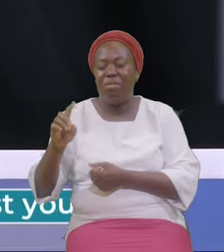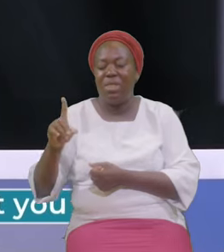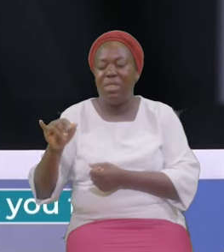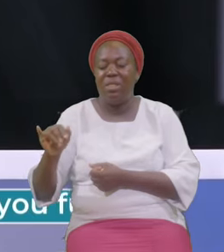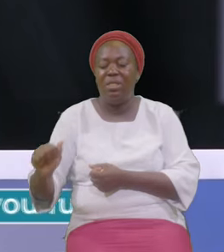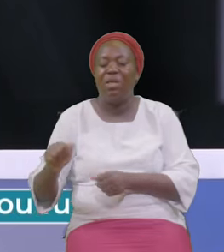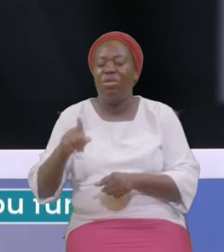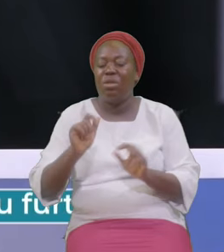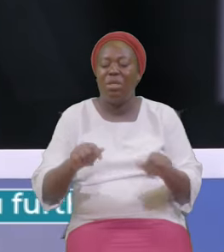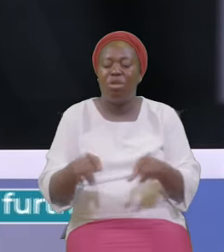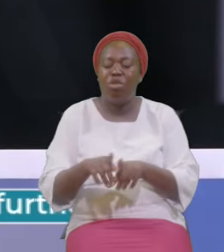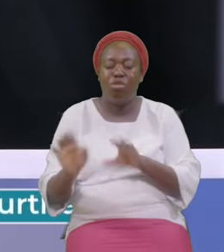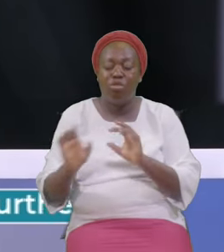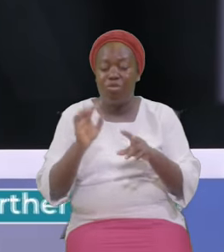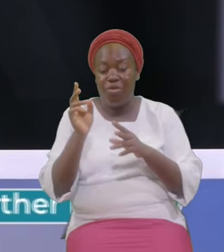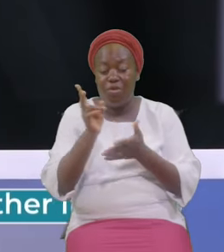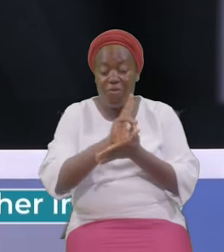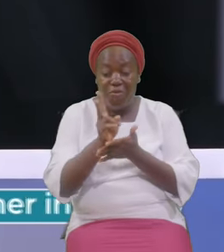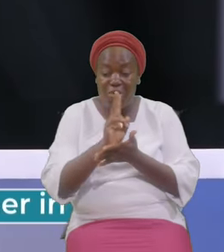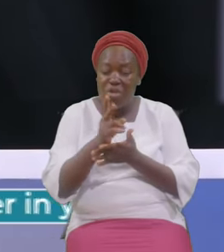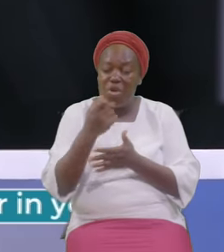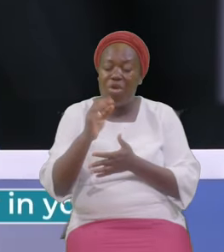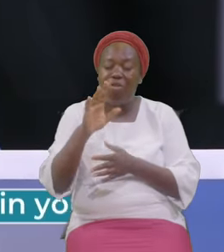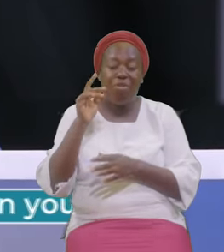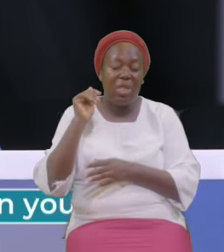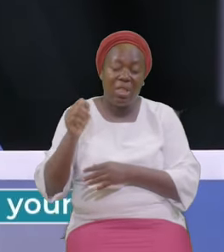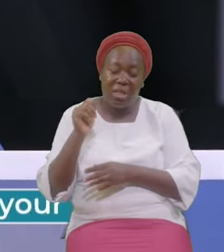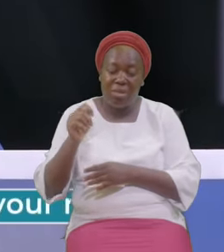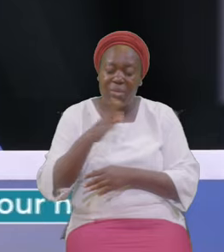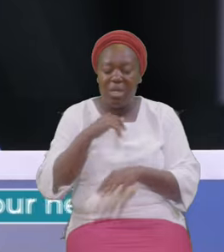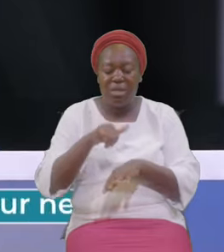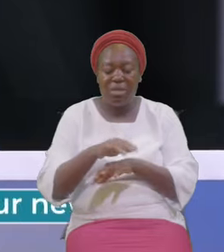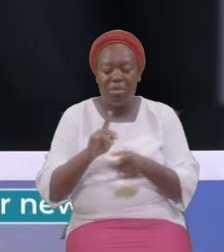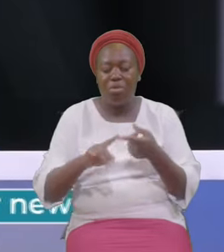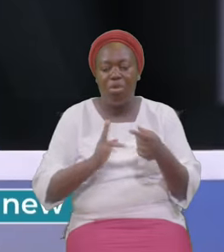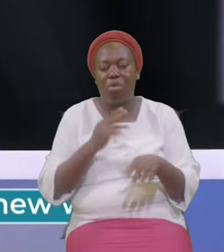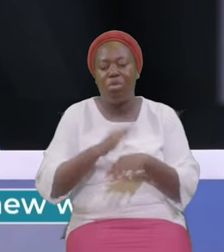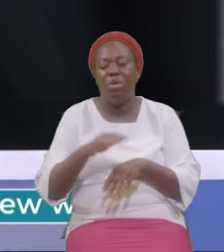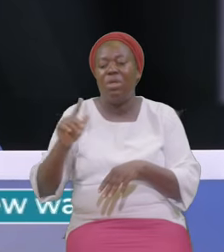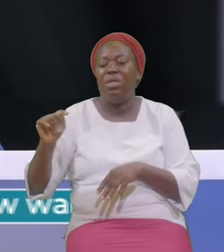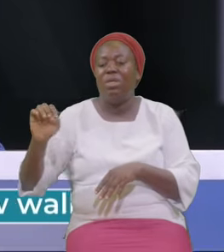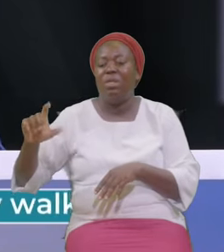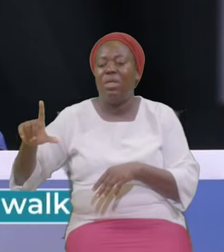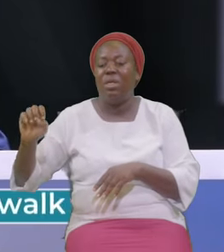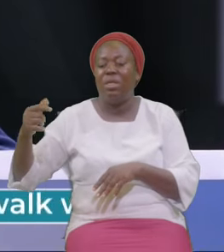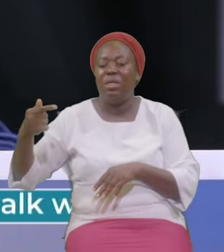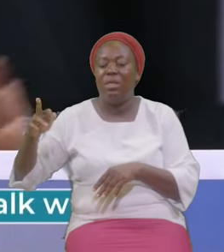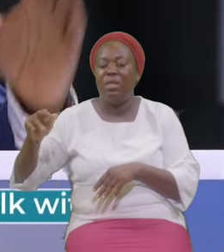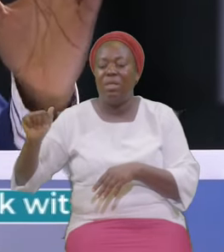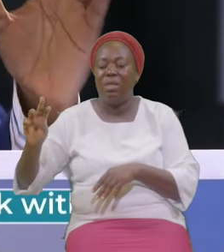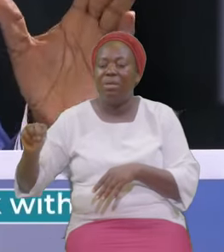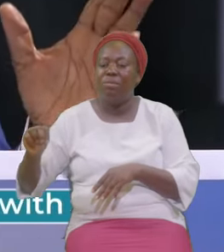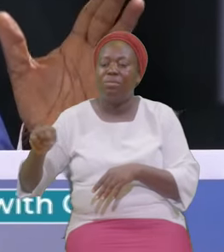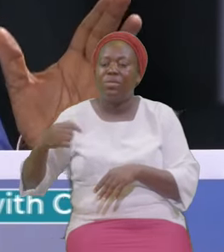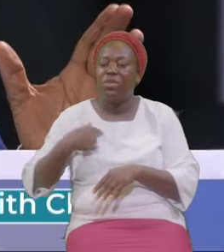testimony and share with us via WhatsApp and Telegram. Before Father the Lord comes up, we want to be sure that all of us who have